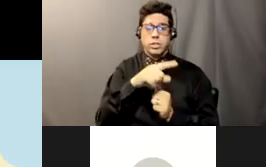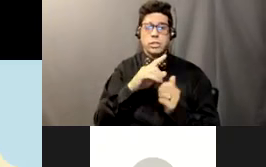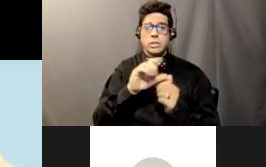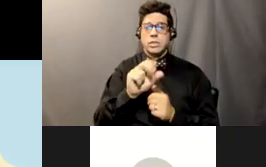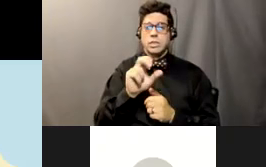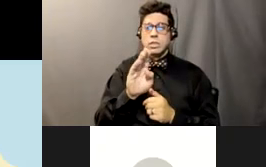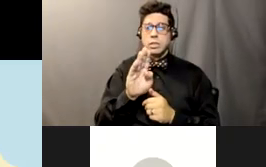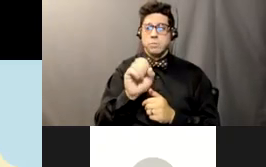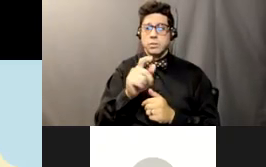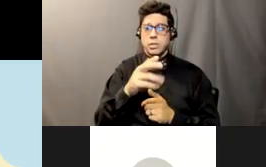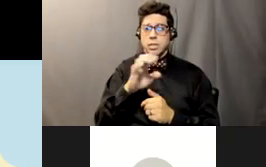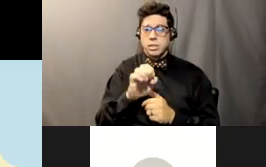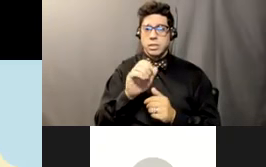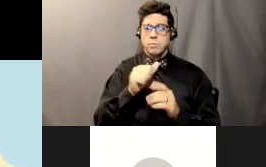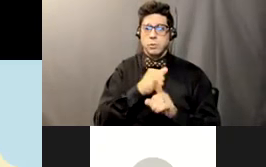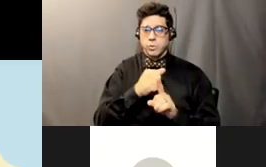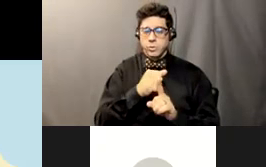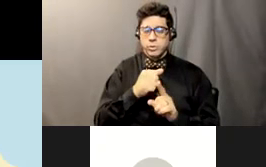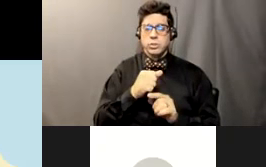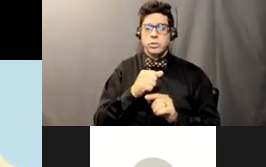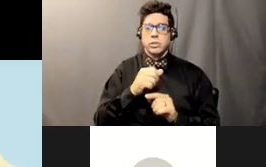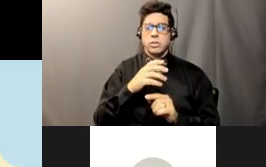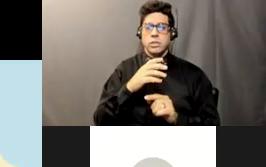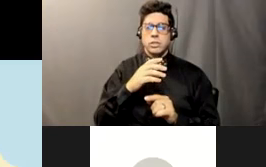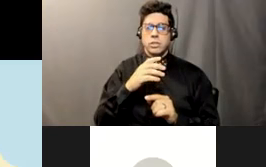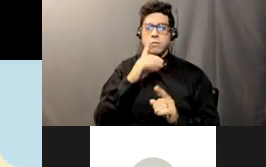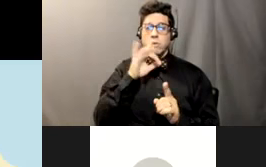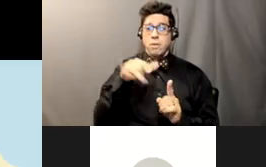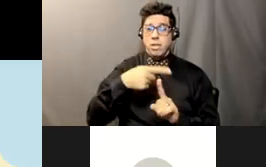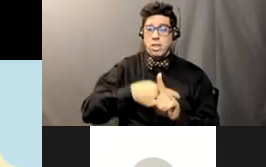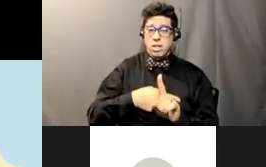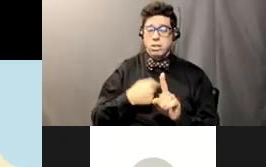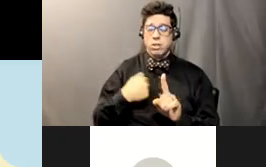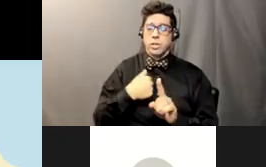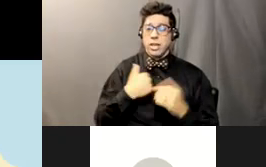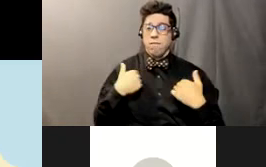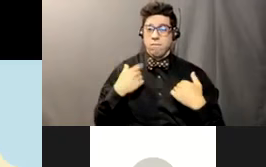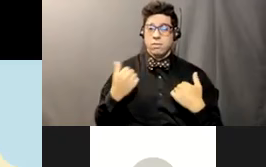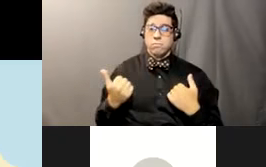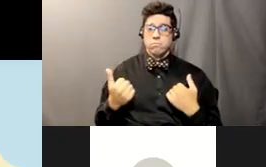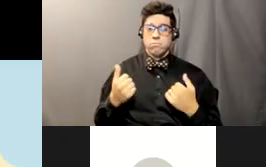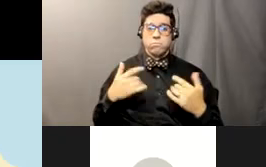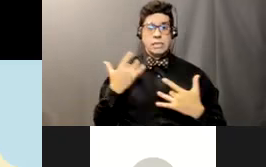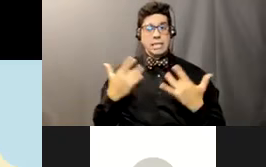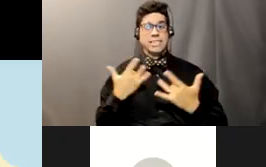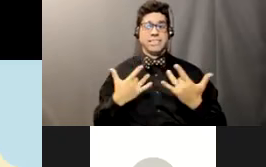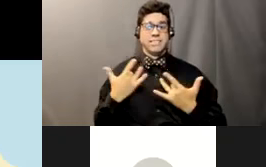well, as it was Nationally Recovered Month in the event. So we have that, which was exciting.